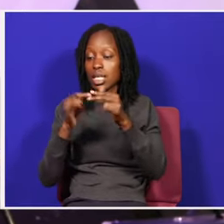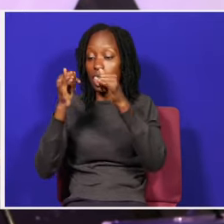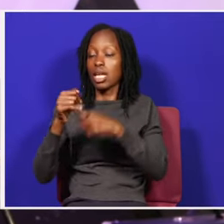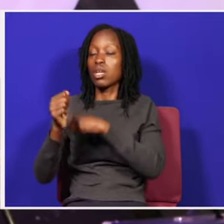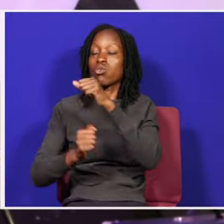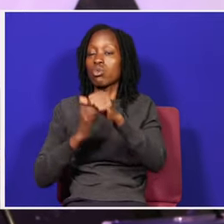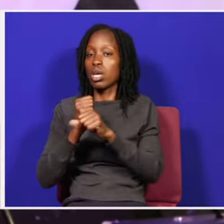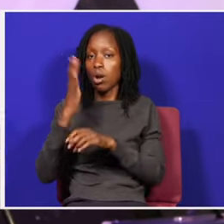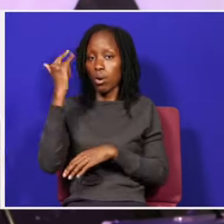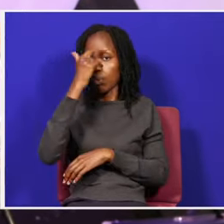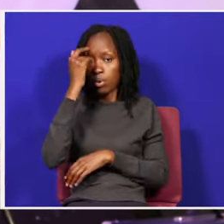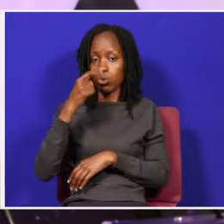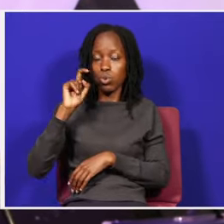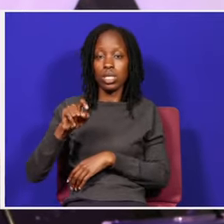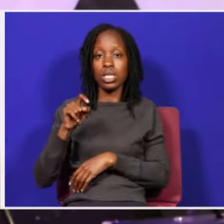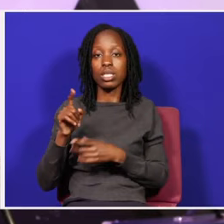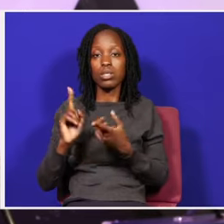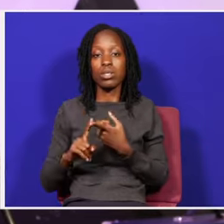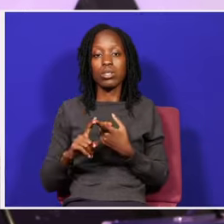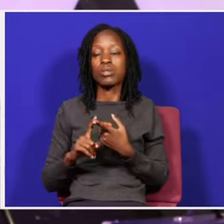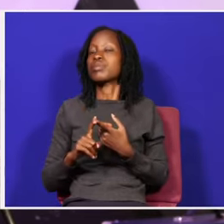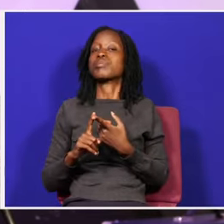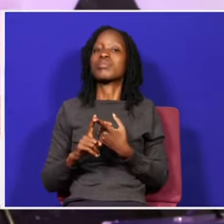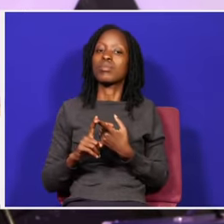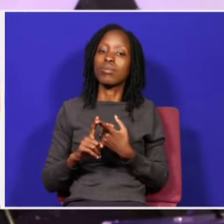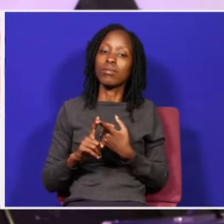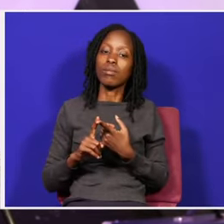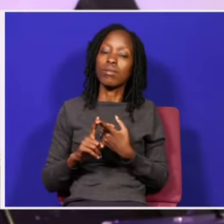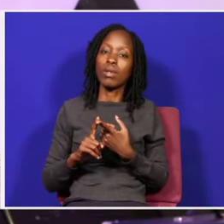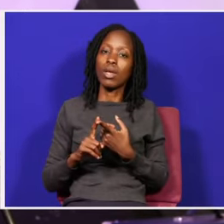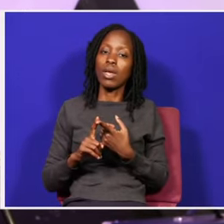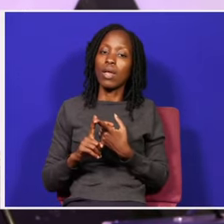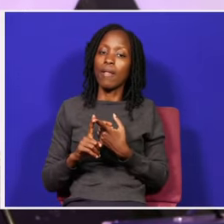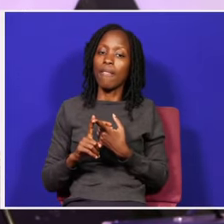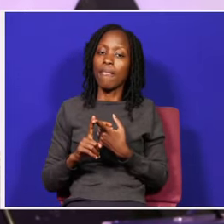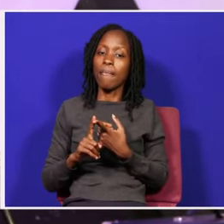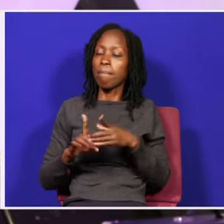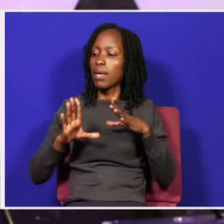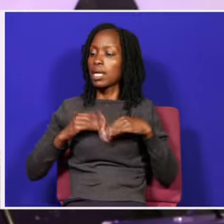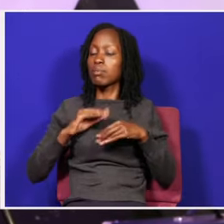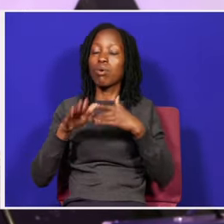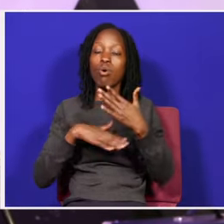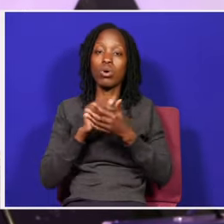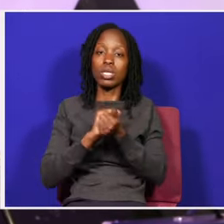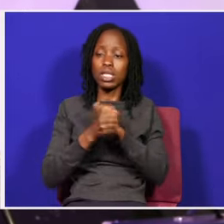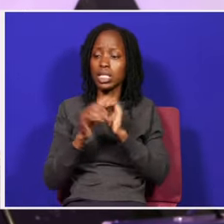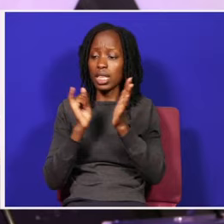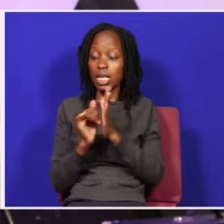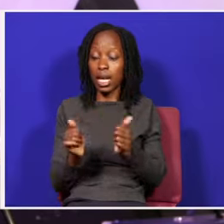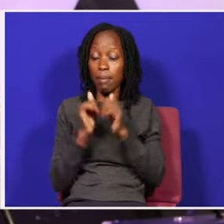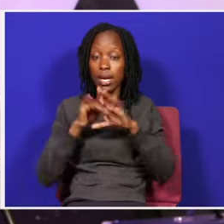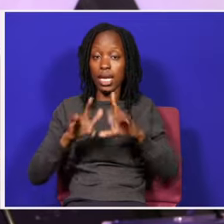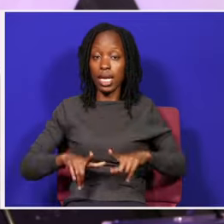Because we should respond to all of the changes that take place in our lives. We should respond